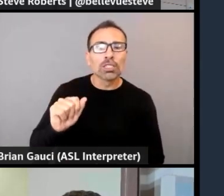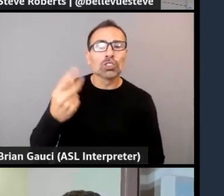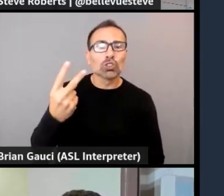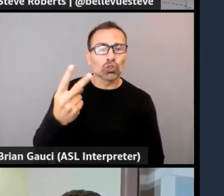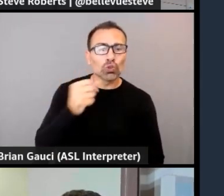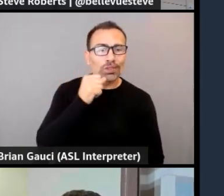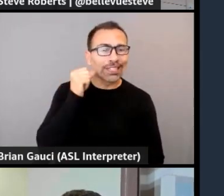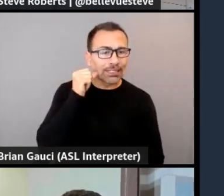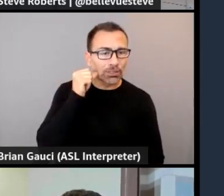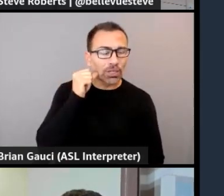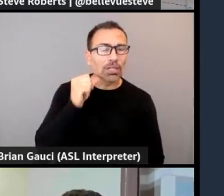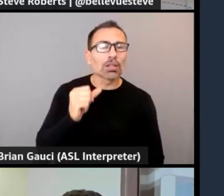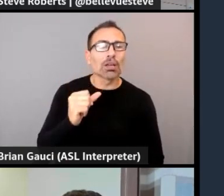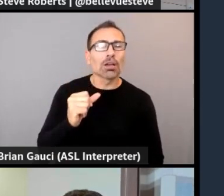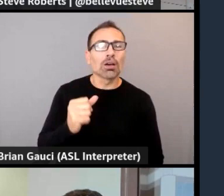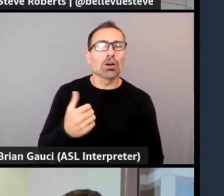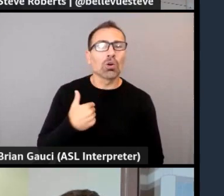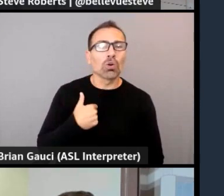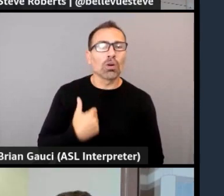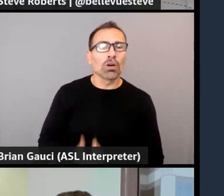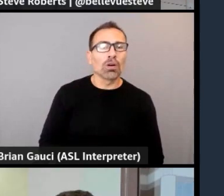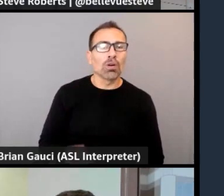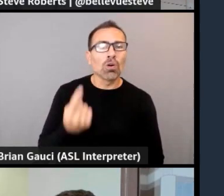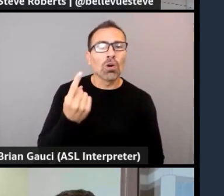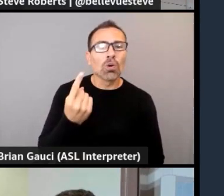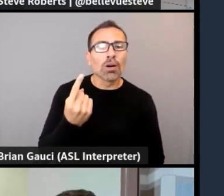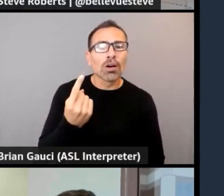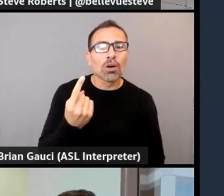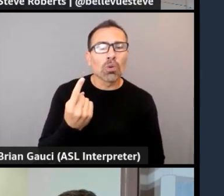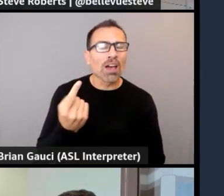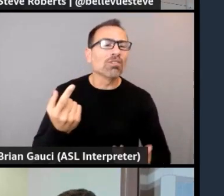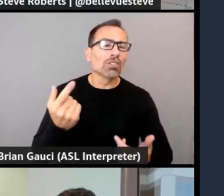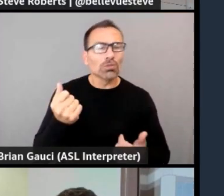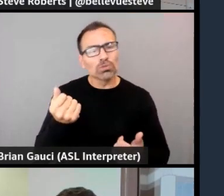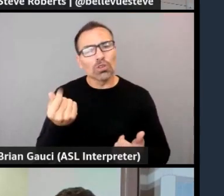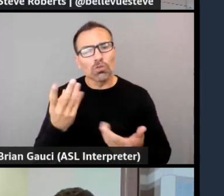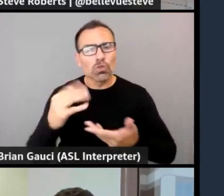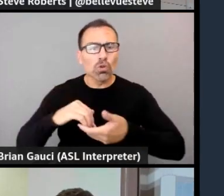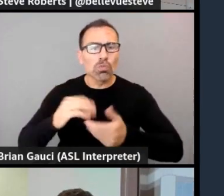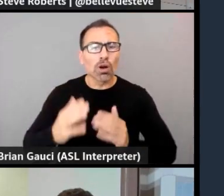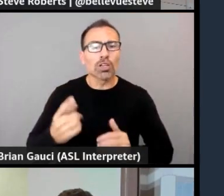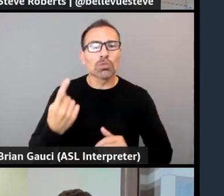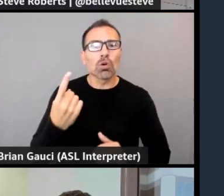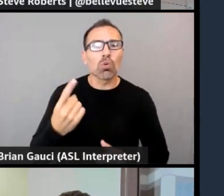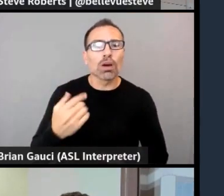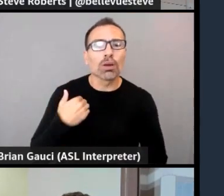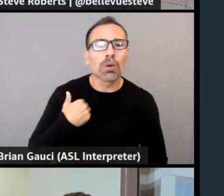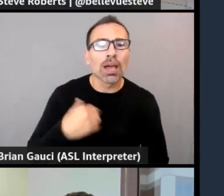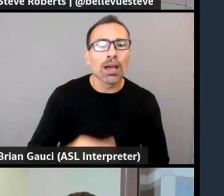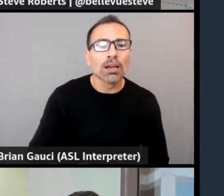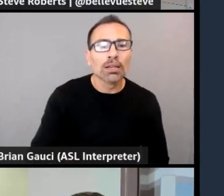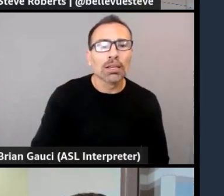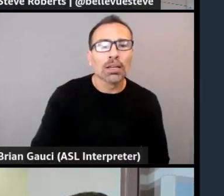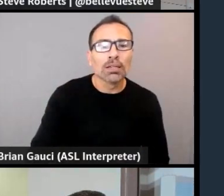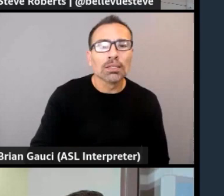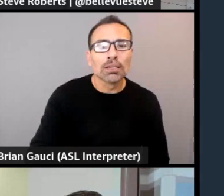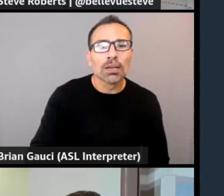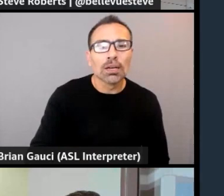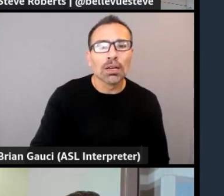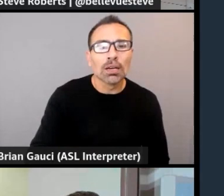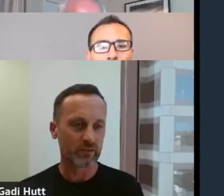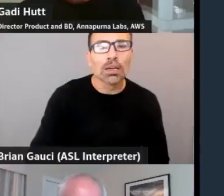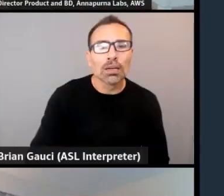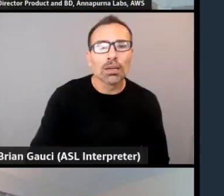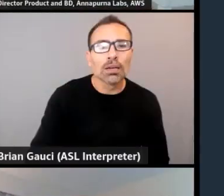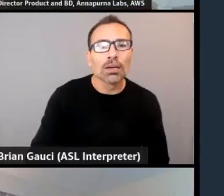have one partner. We have a few partners, but one of them is Runway. Runway is a startup that Suzanne